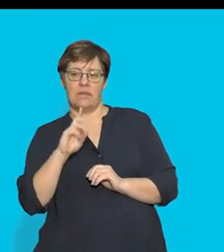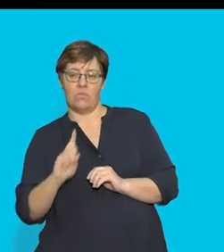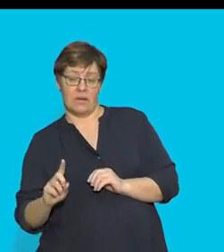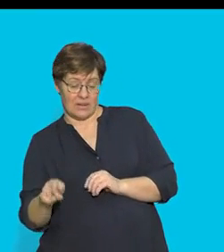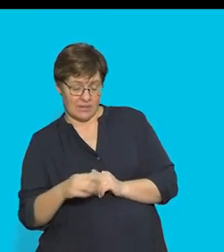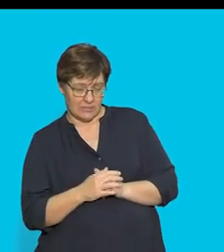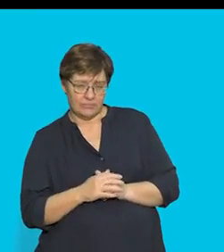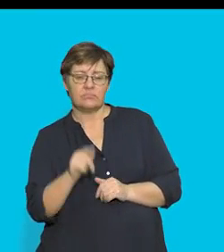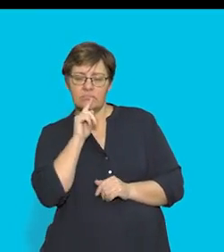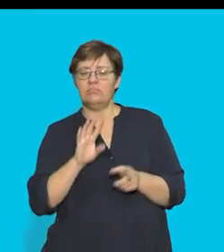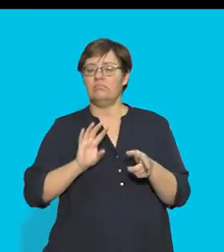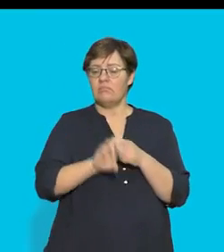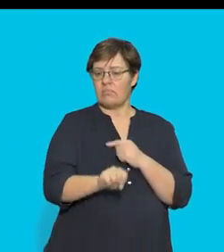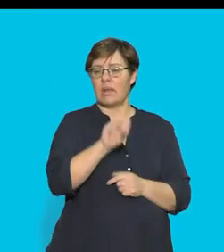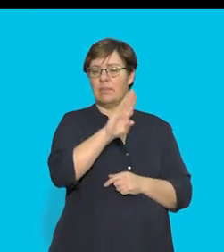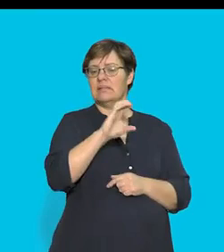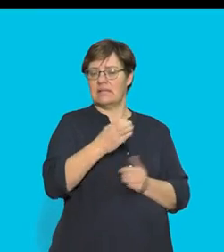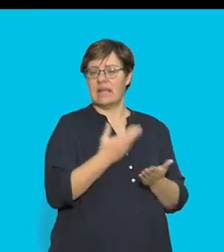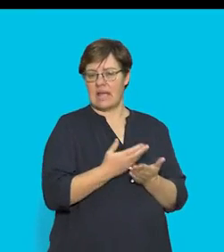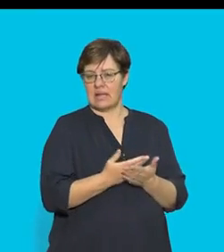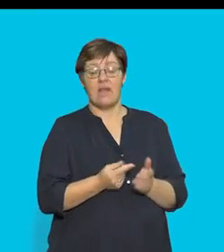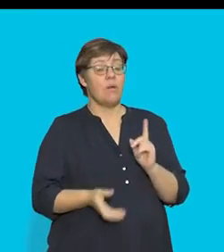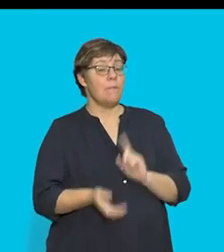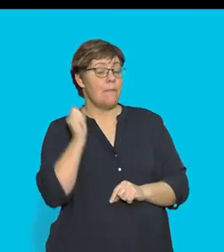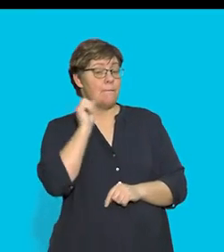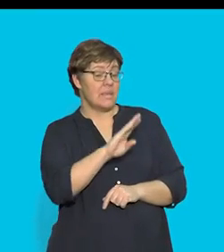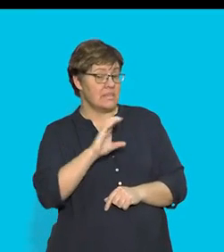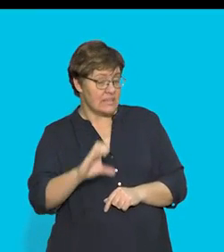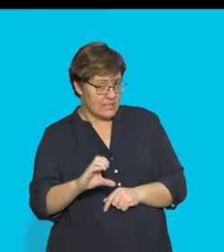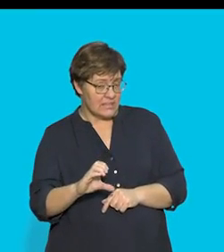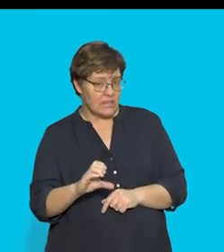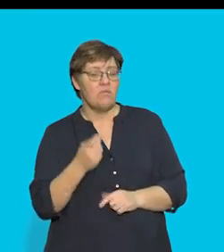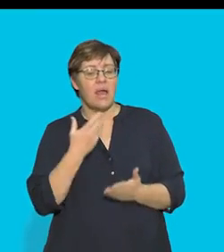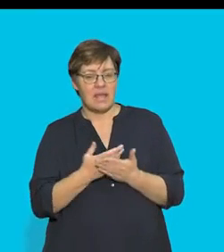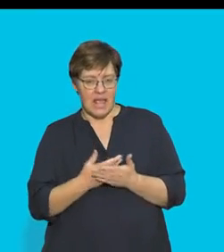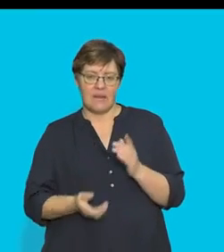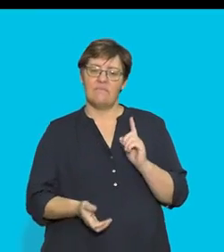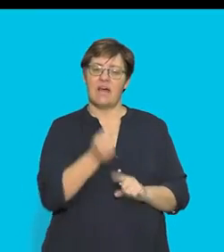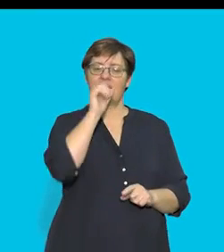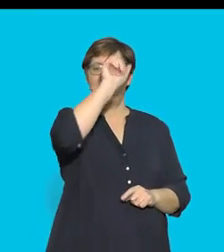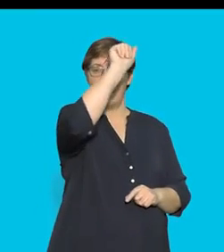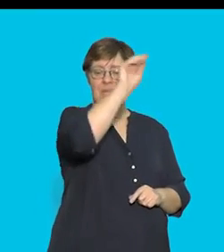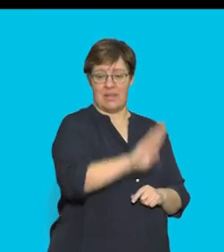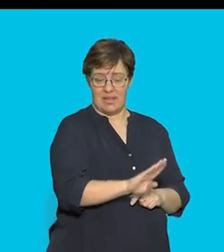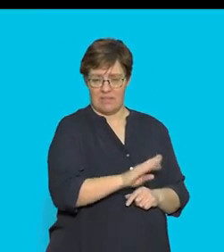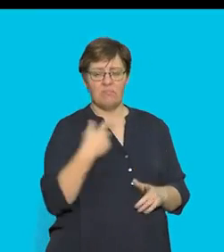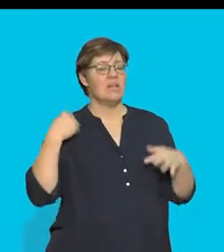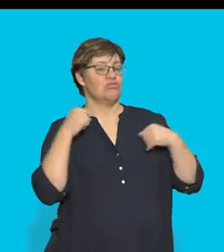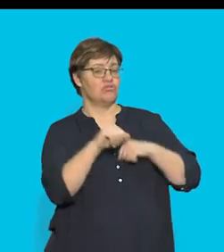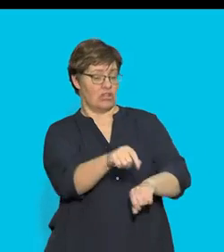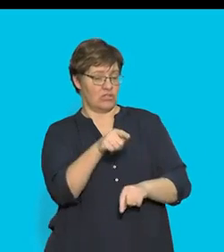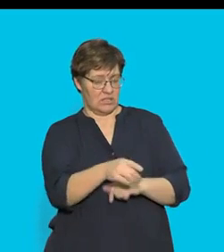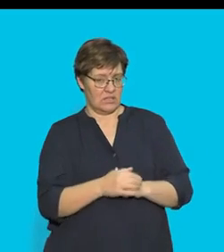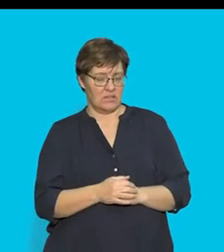find BC, and once we found BC, we can then find AB. So that's our strategy. Let's go